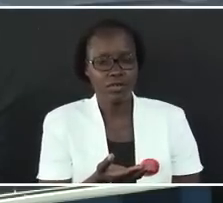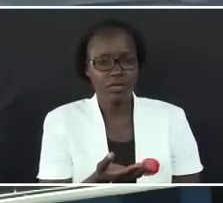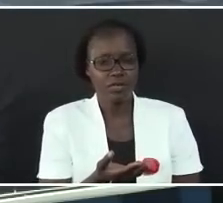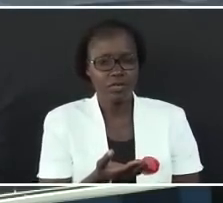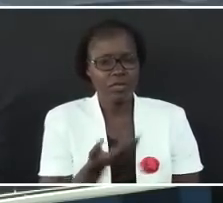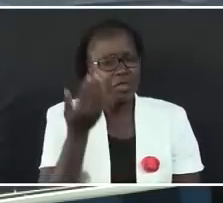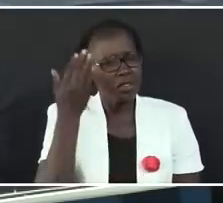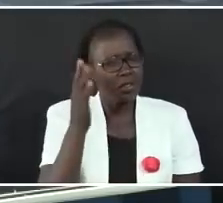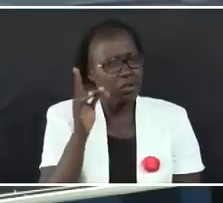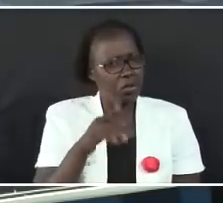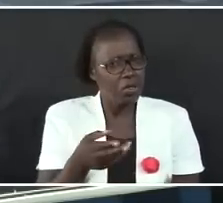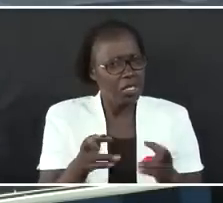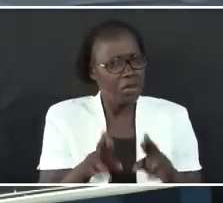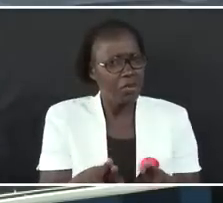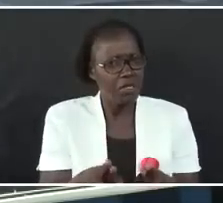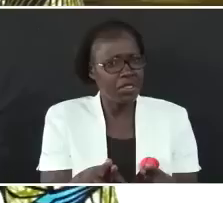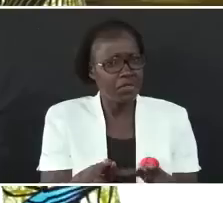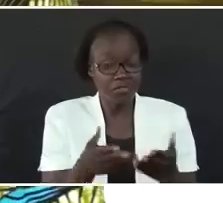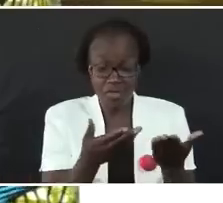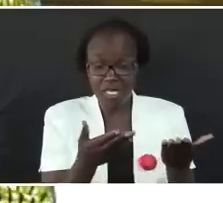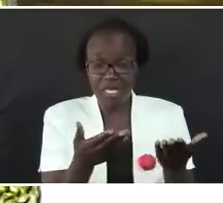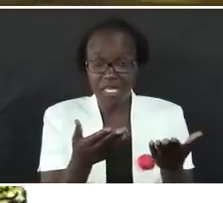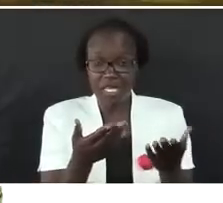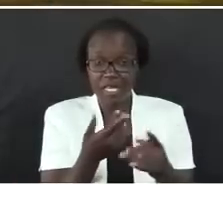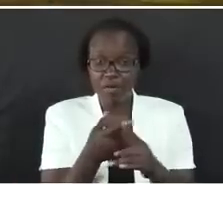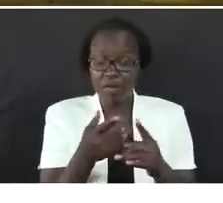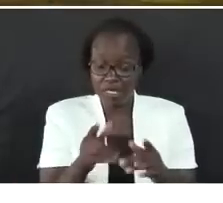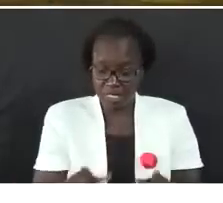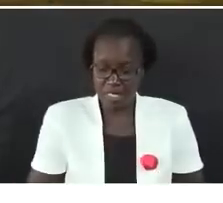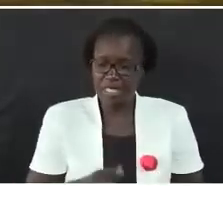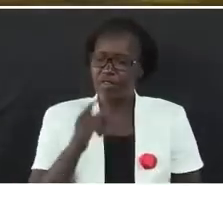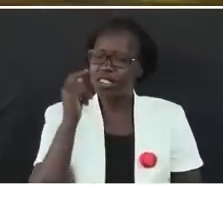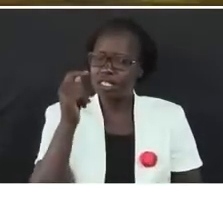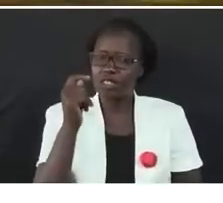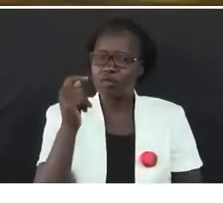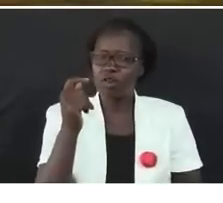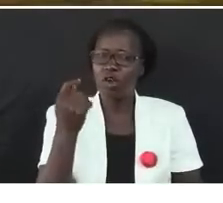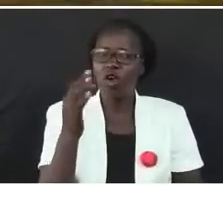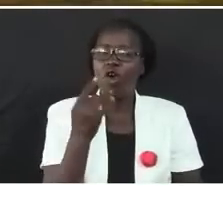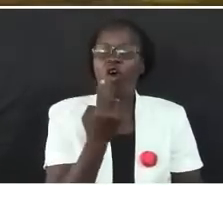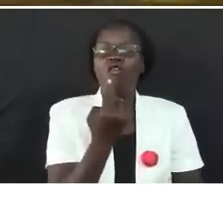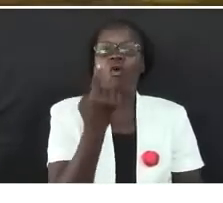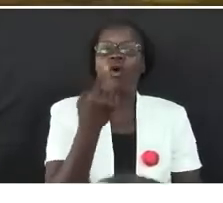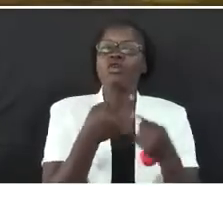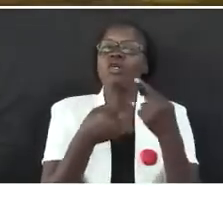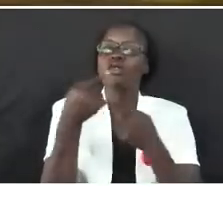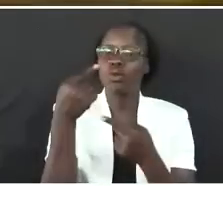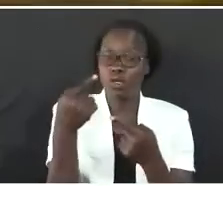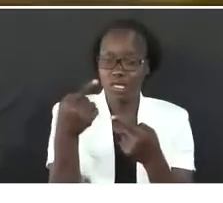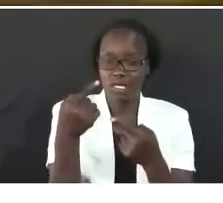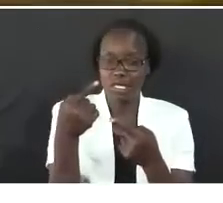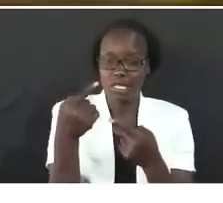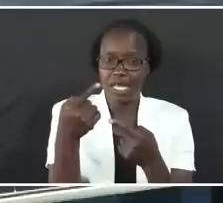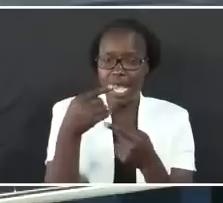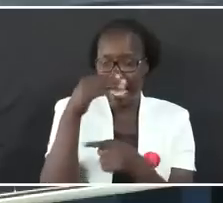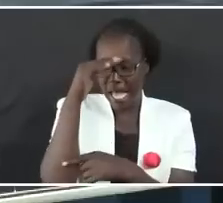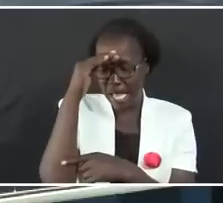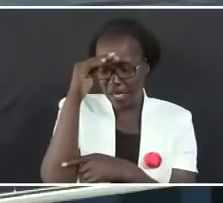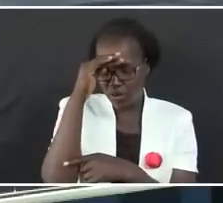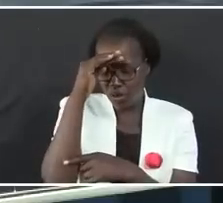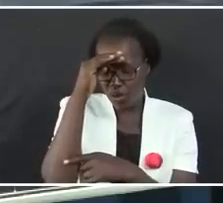I don't know what happened in the rehab, but it's a living testimony of one who has overcome